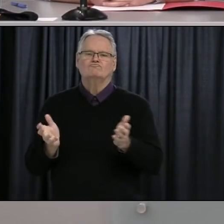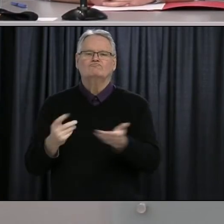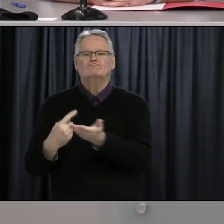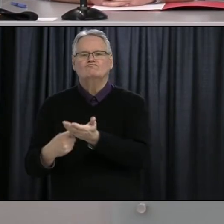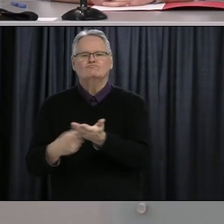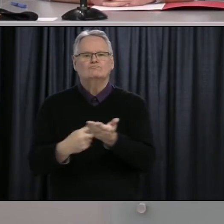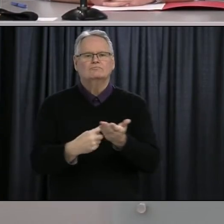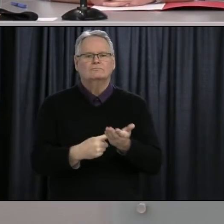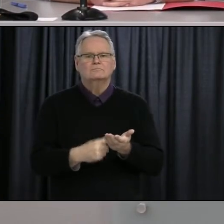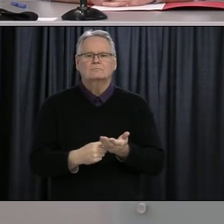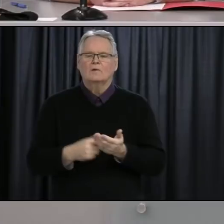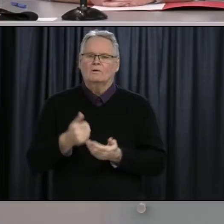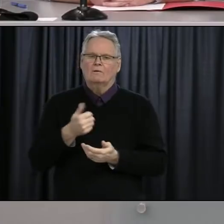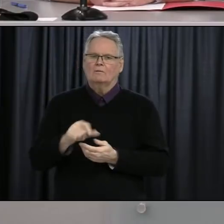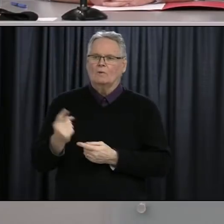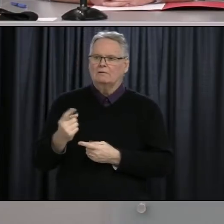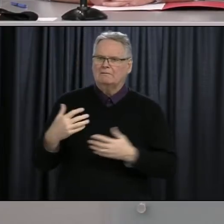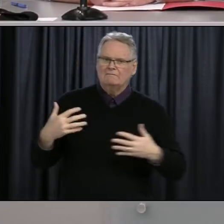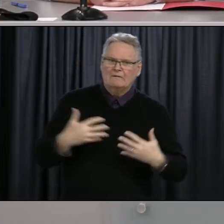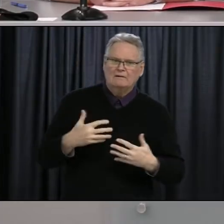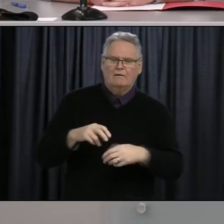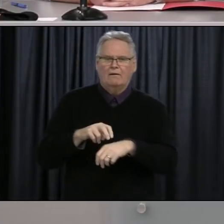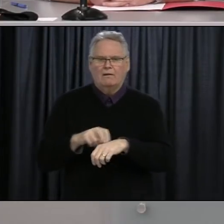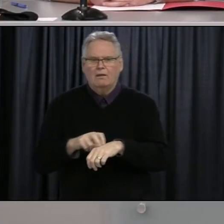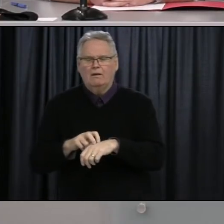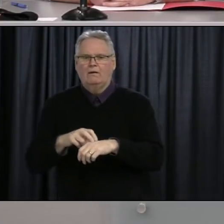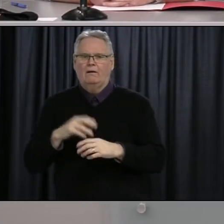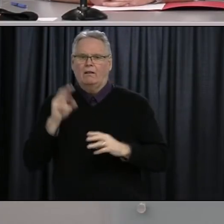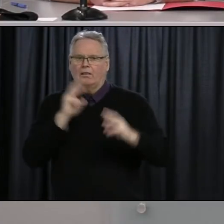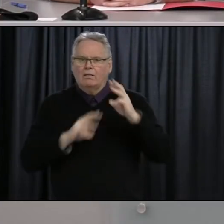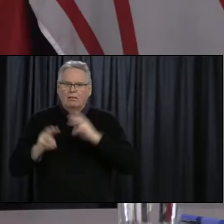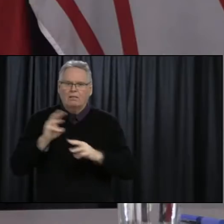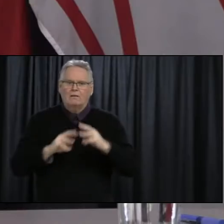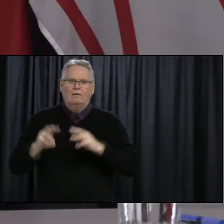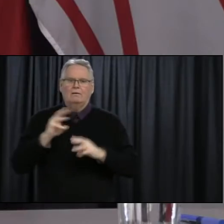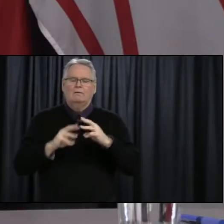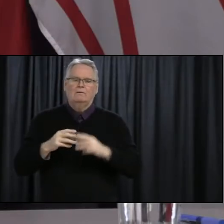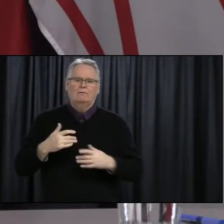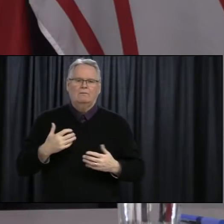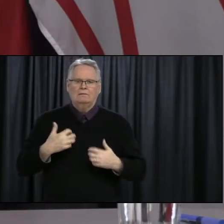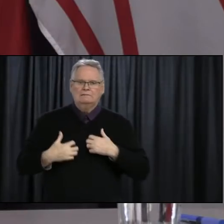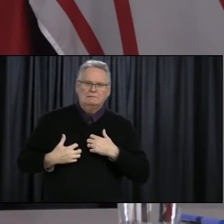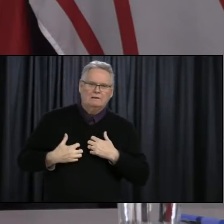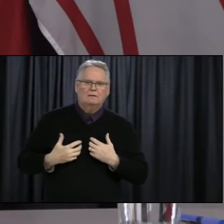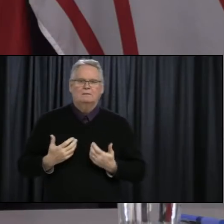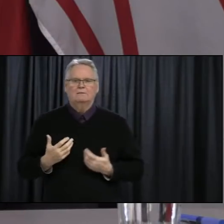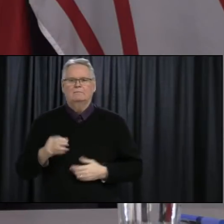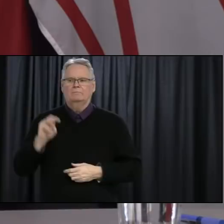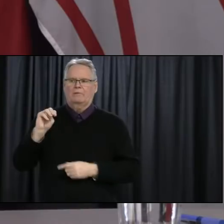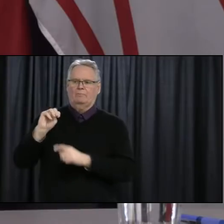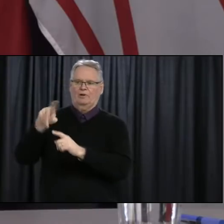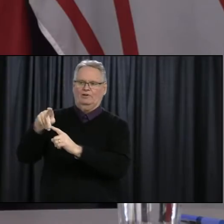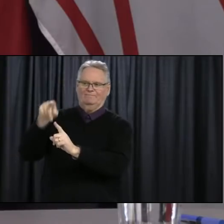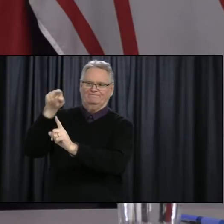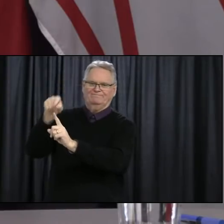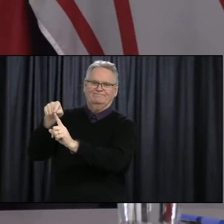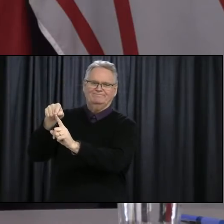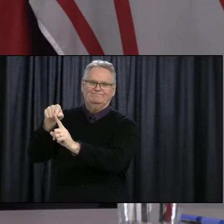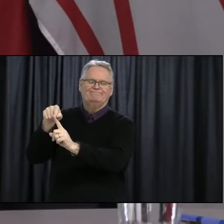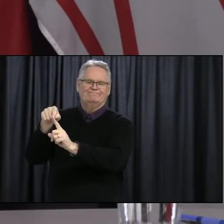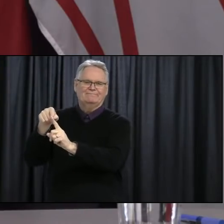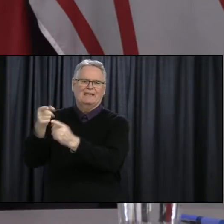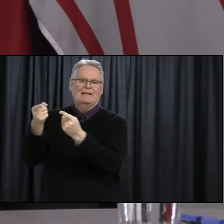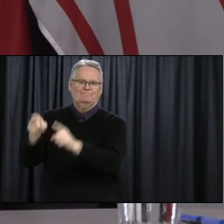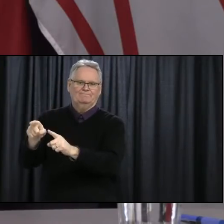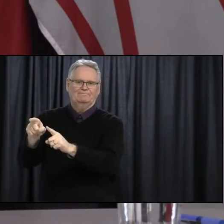experiencing fear and anxiety with the recent outbreak in Mount Pearl. The fear and anxiety is normal in